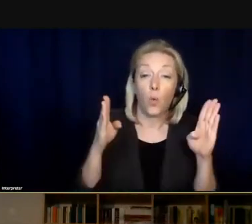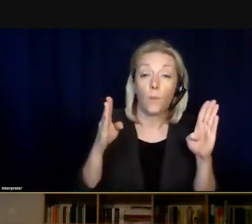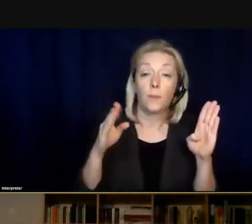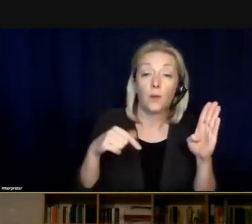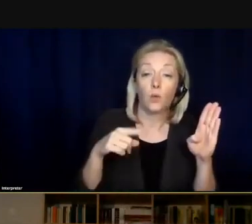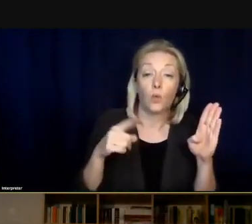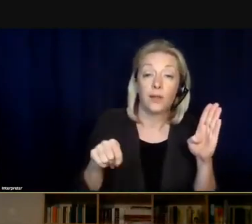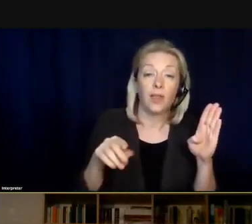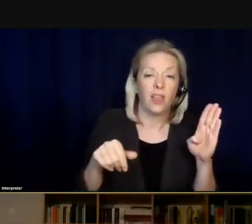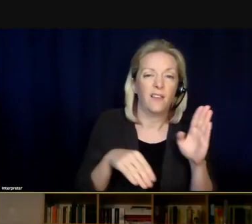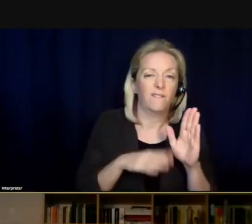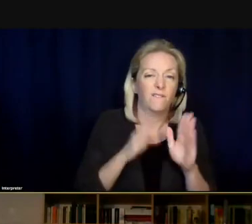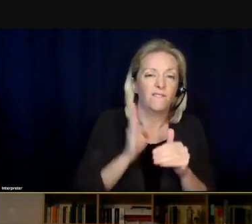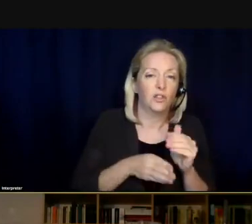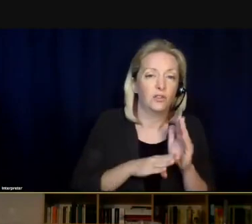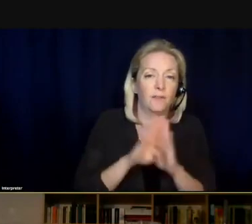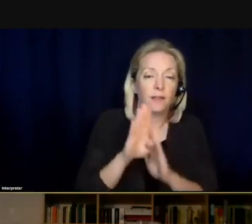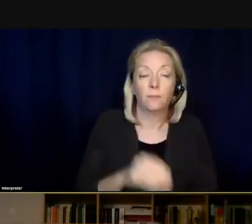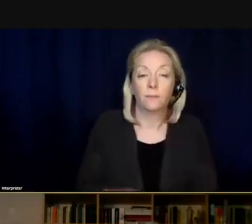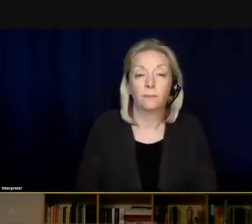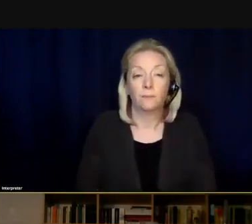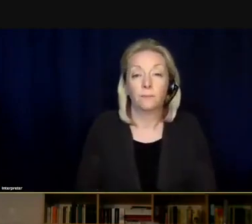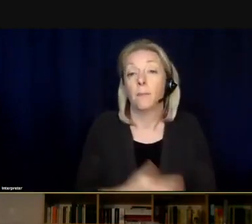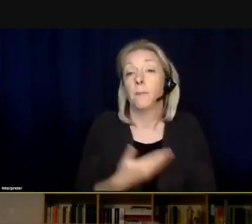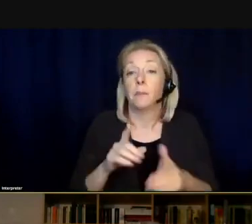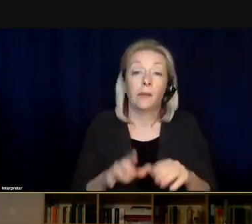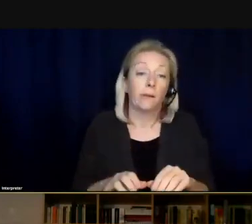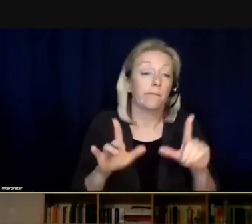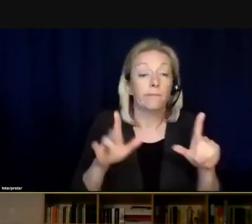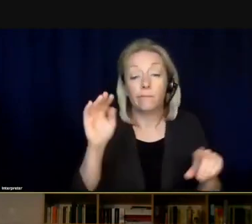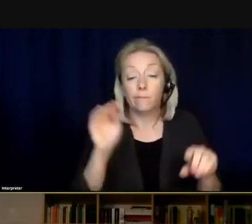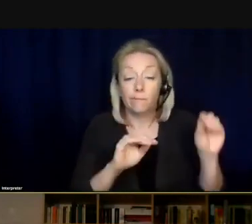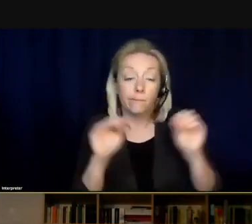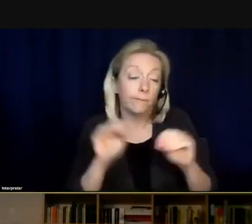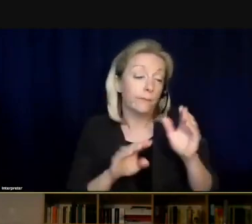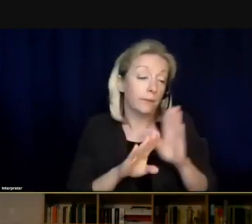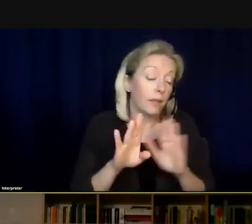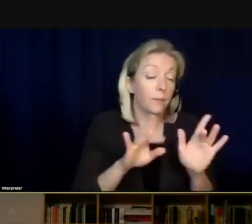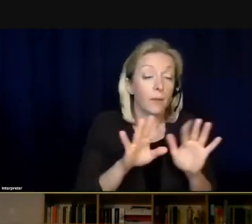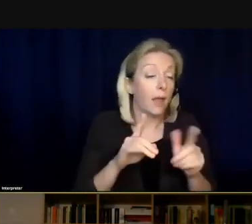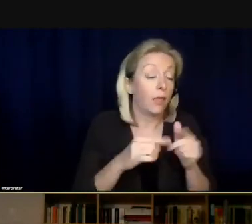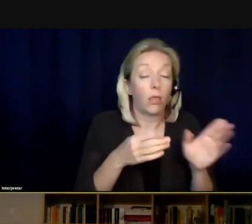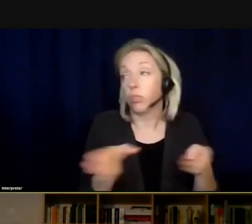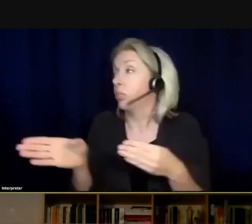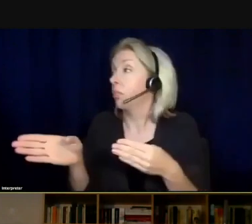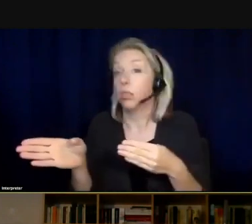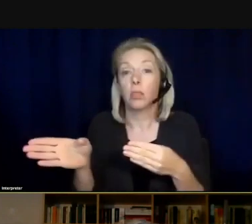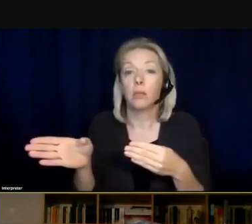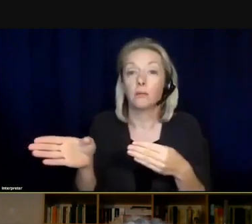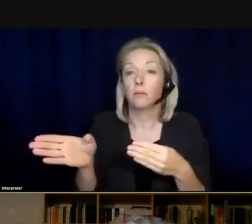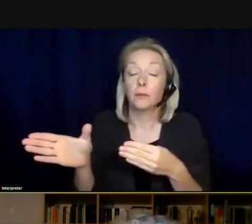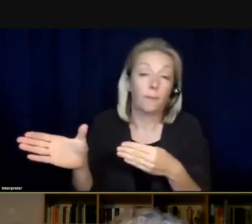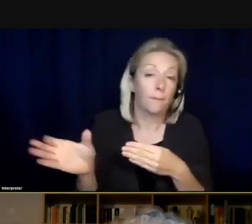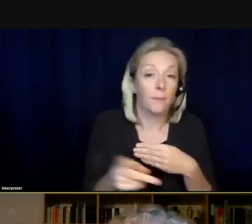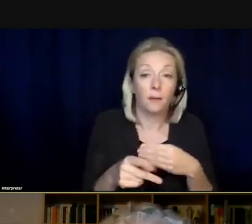I started to develop something, got partway through, had to go make dinner, come back later, want to